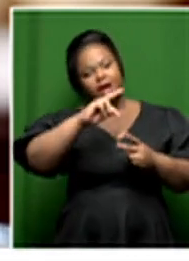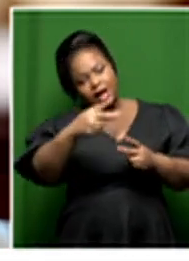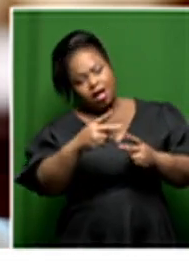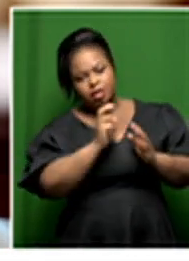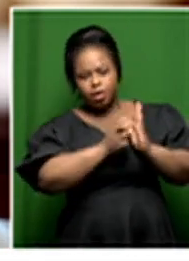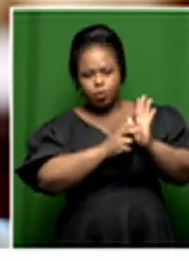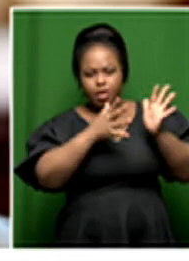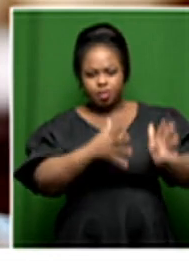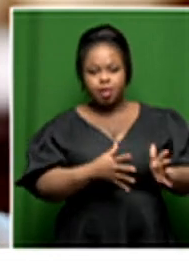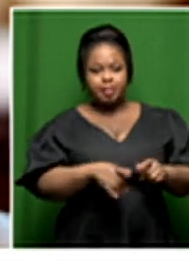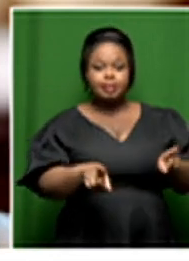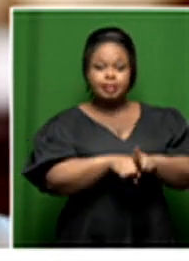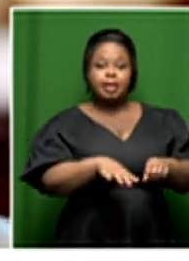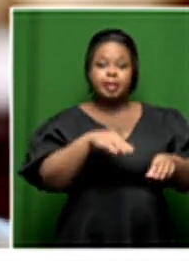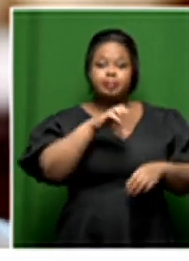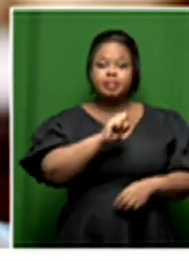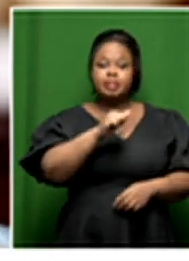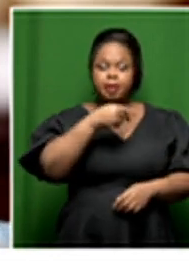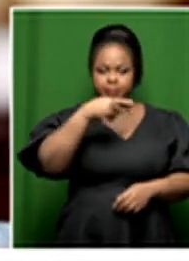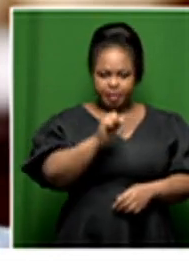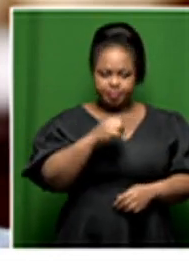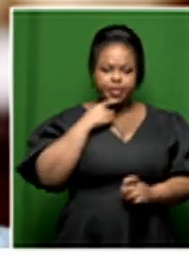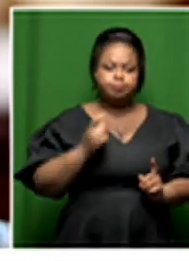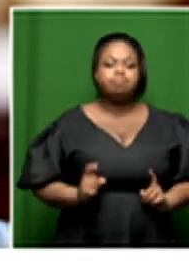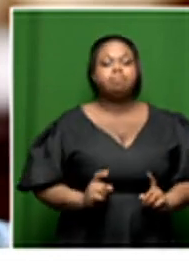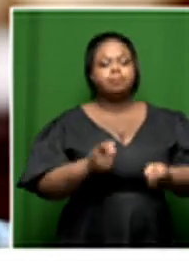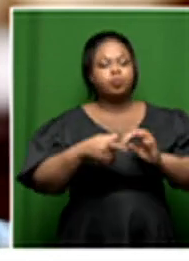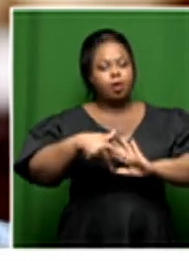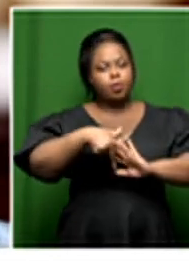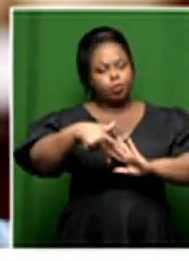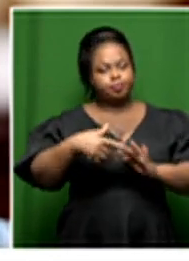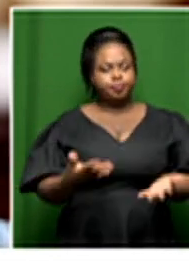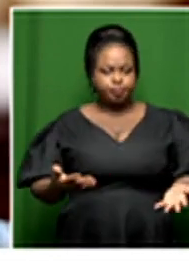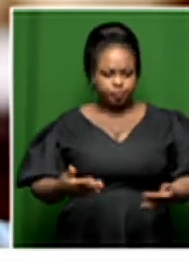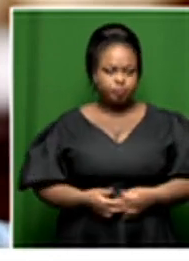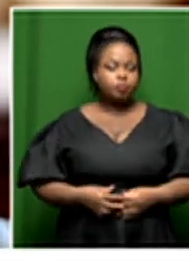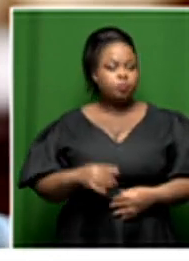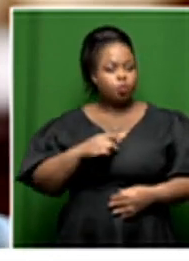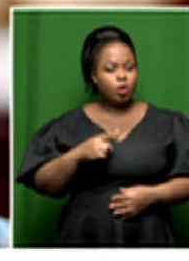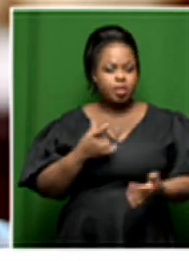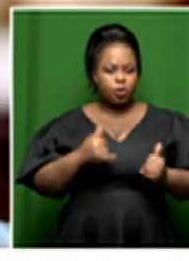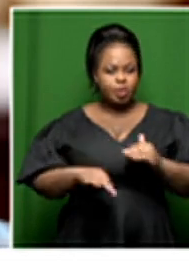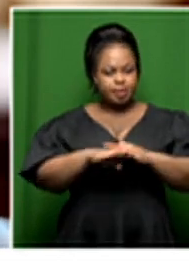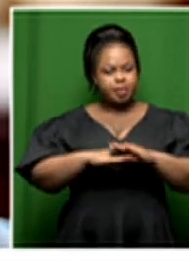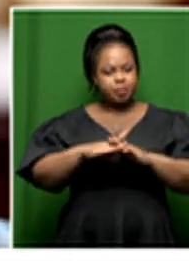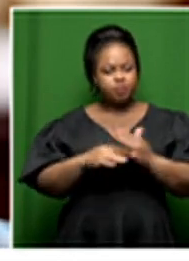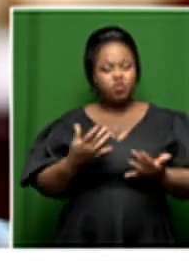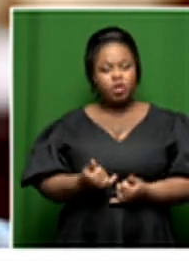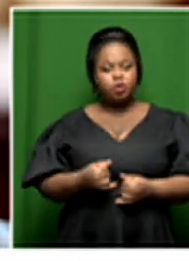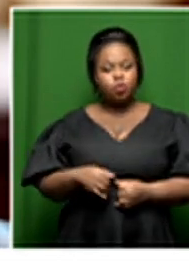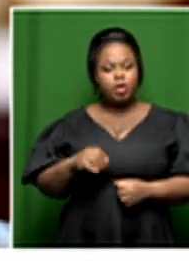SAHPRA, was to expedite the approvals process. So effectively, the minimum amount of trials